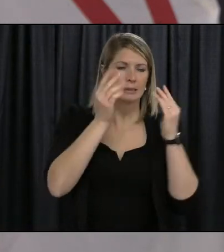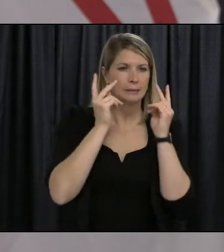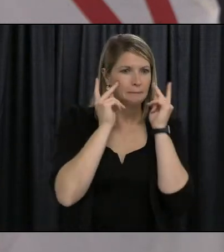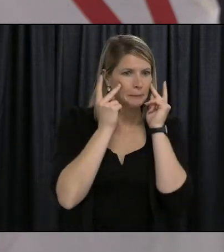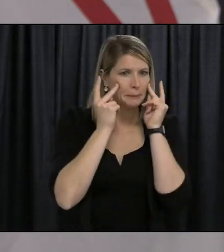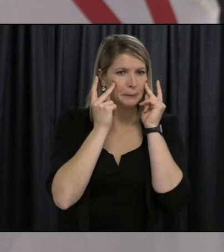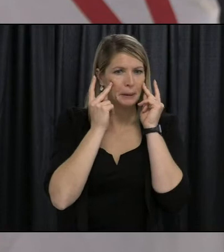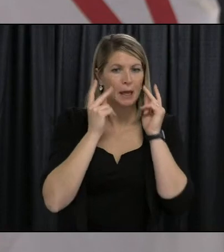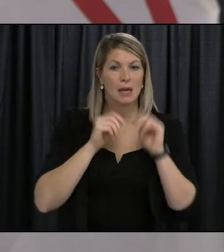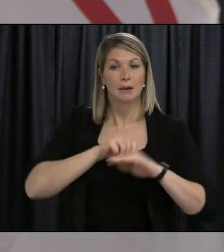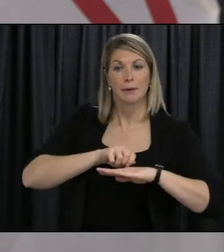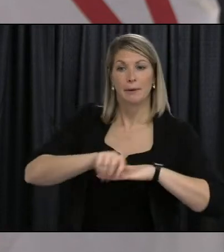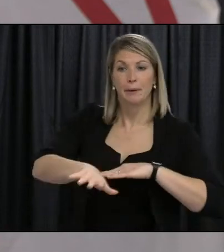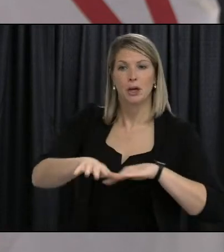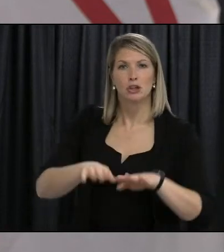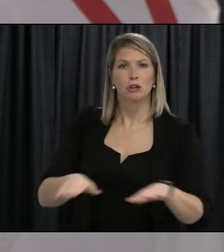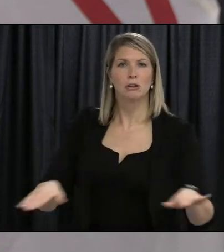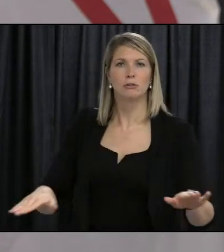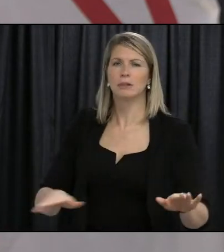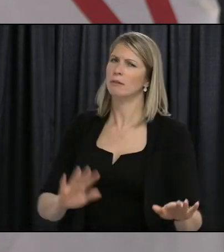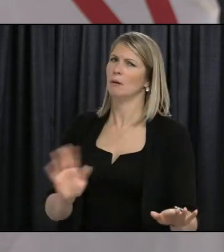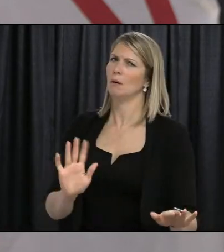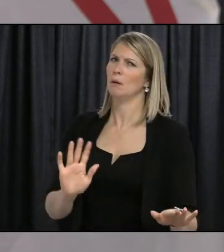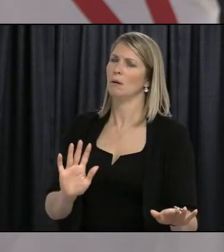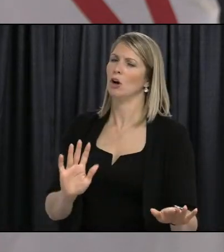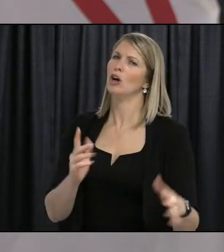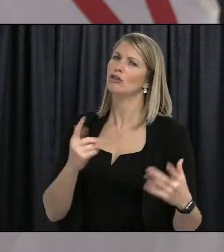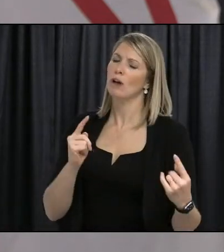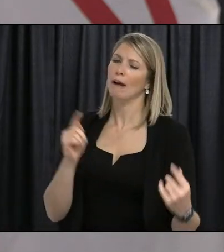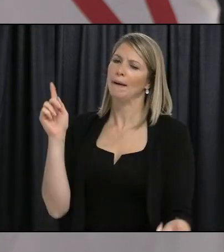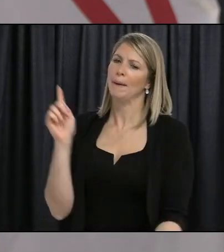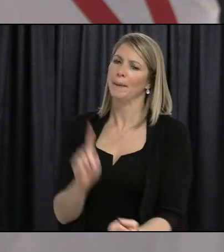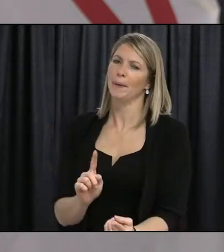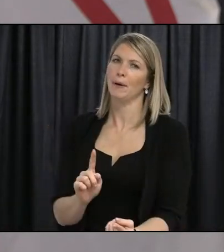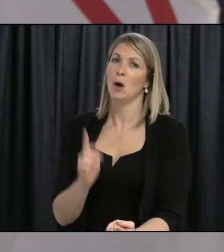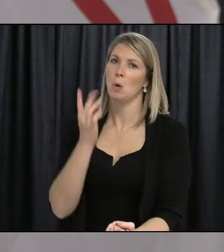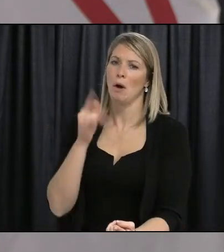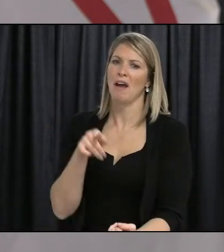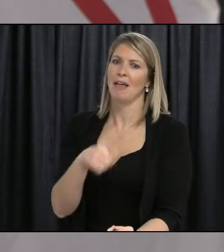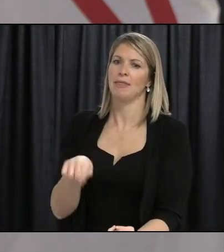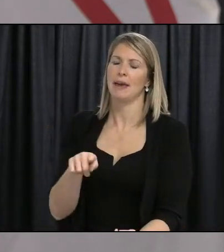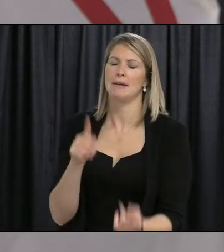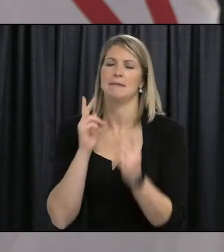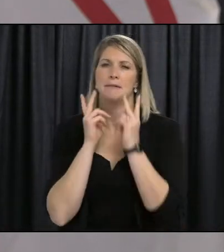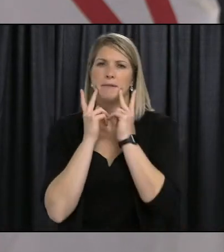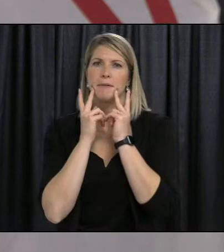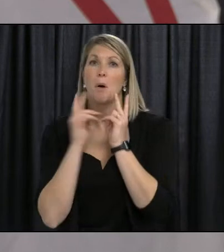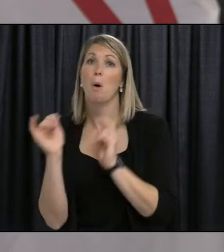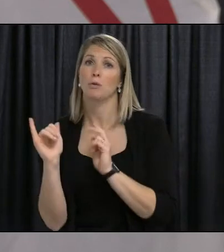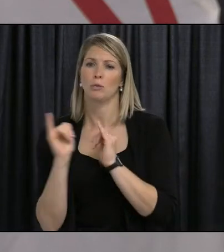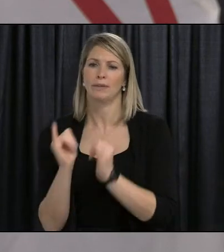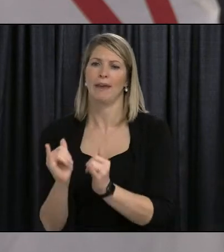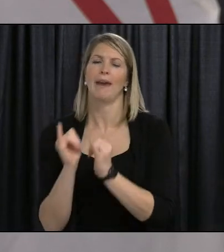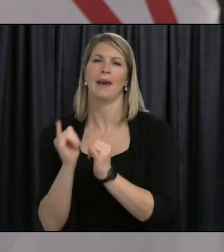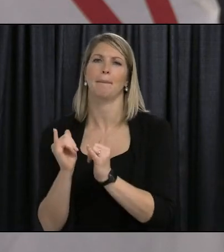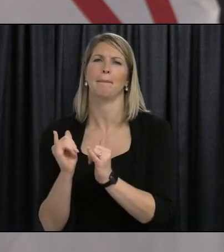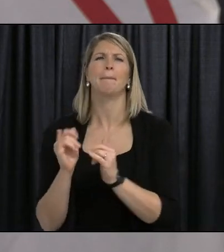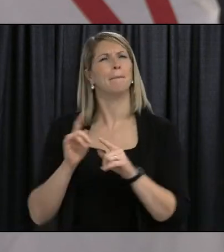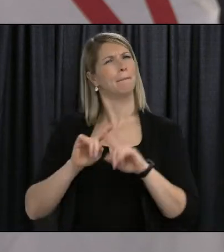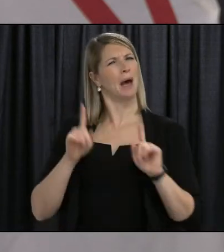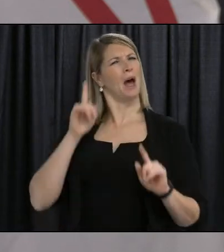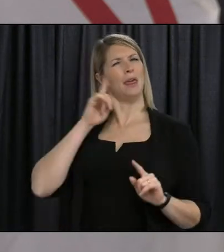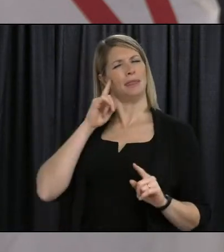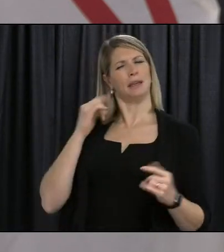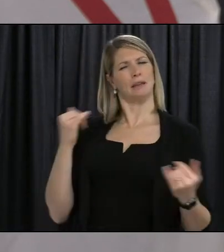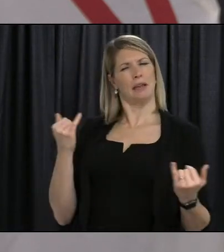cause harm to them. So, I think we reached the right balance with 2